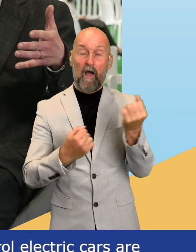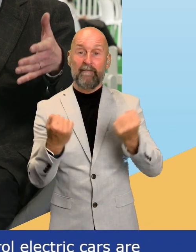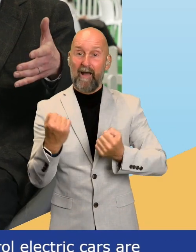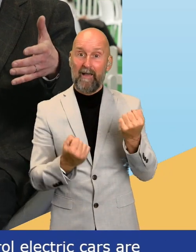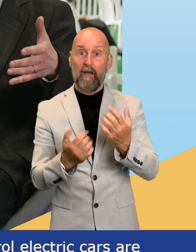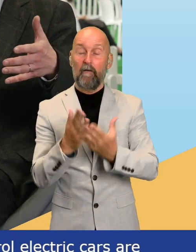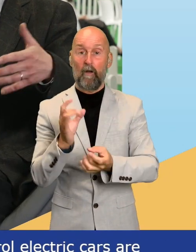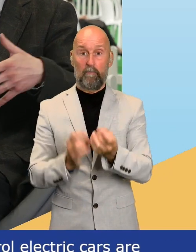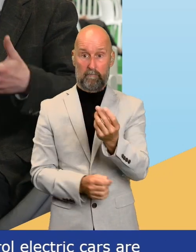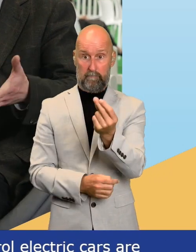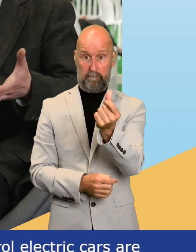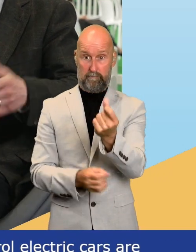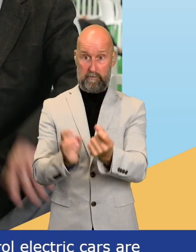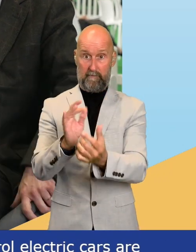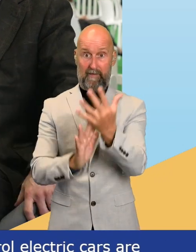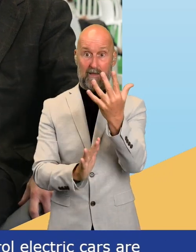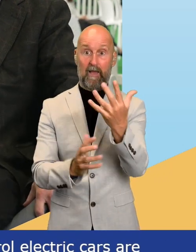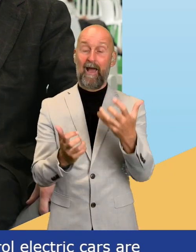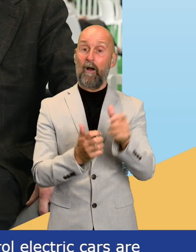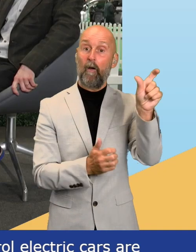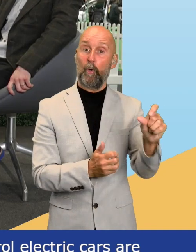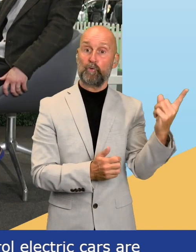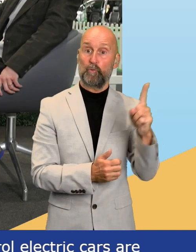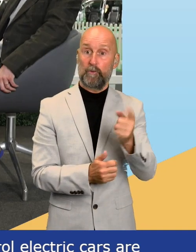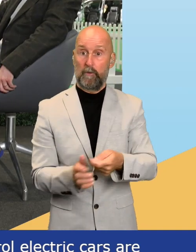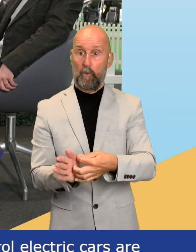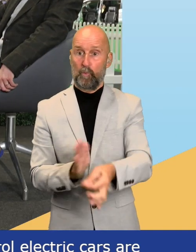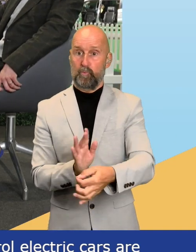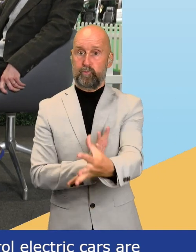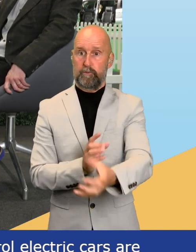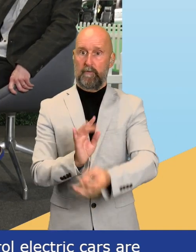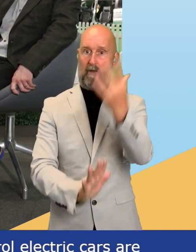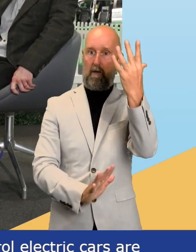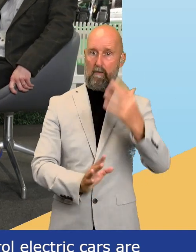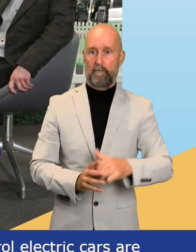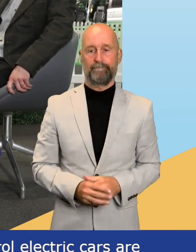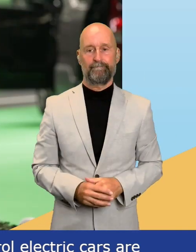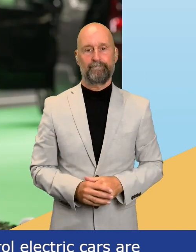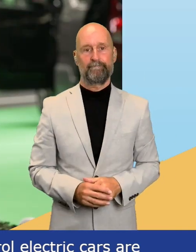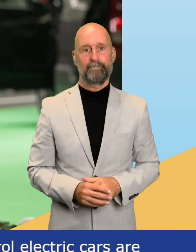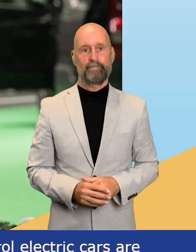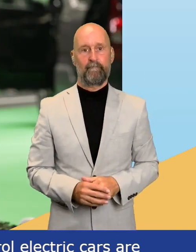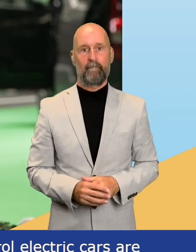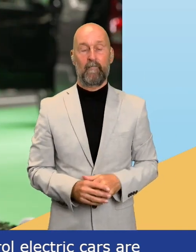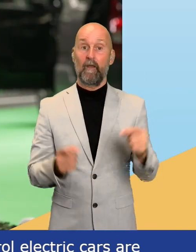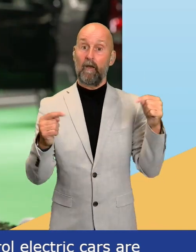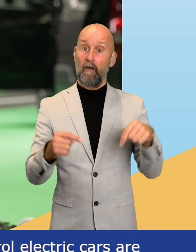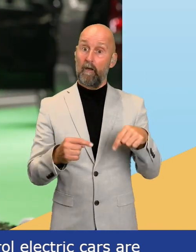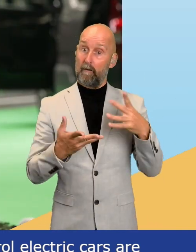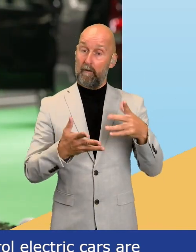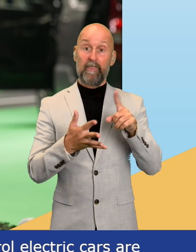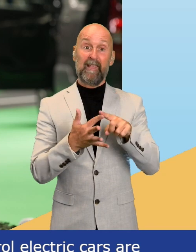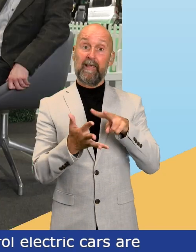car spontaneously combusting, it's through arson. Oh, okay. Makes sense. Would the grid be able to cope with all the EVs?